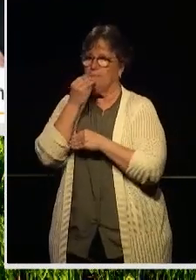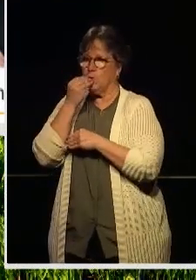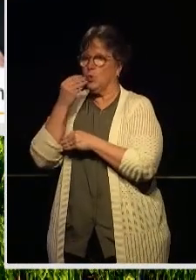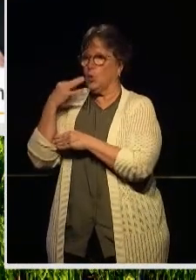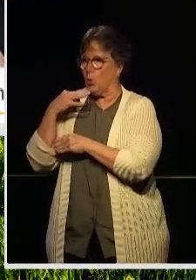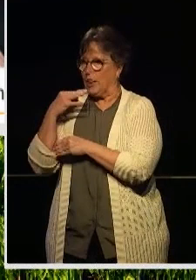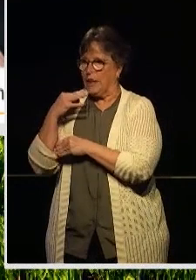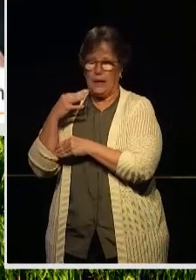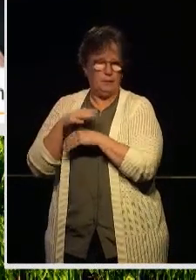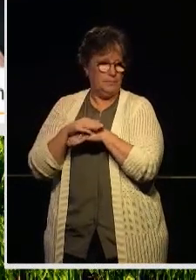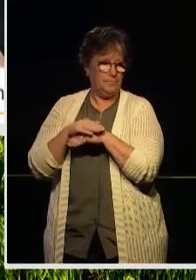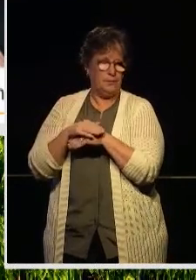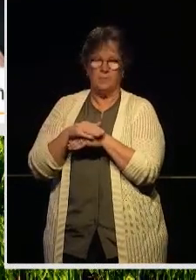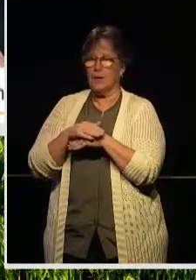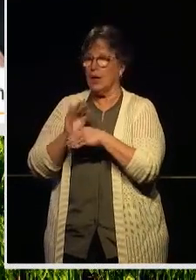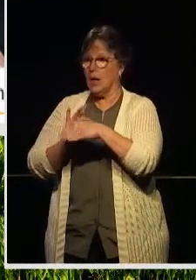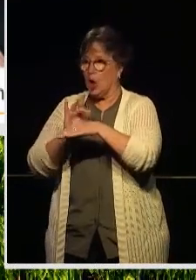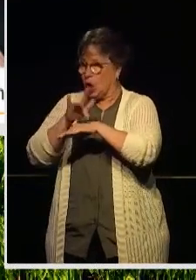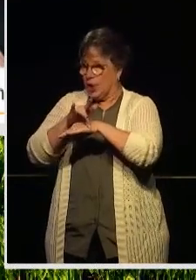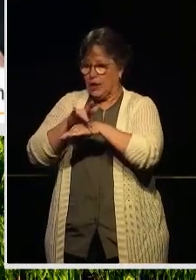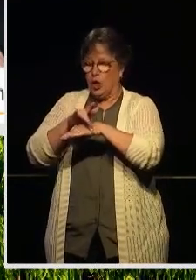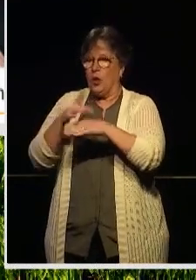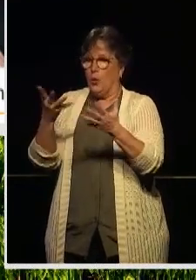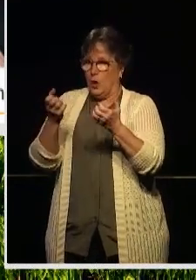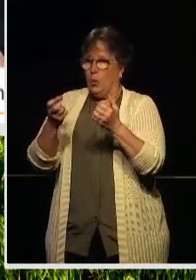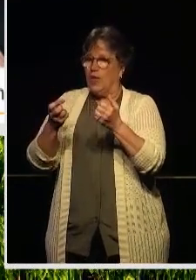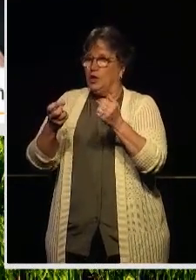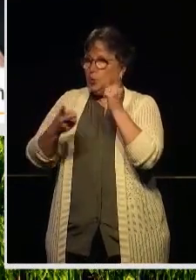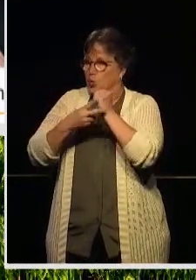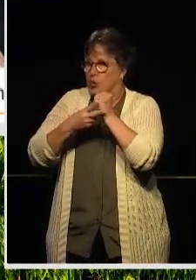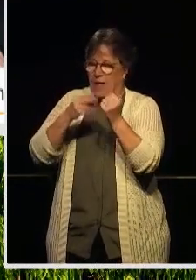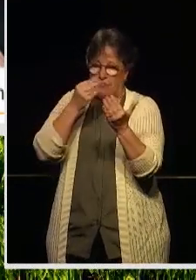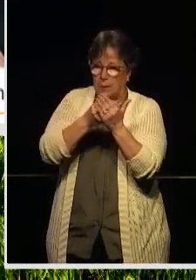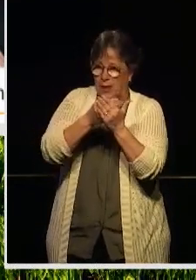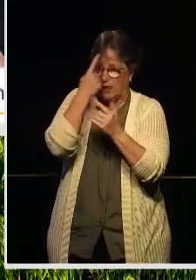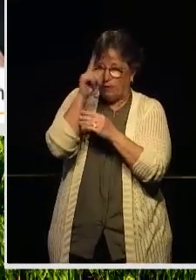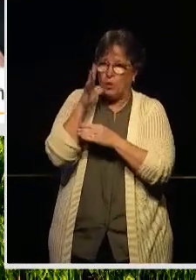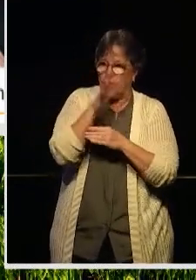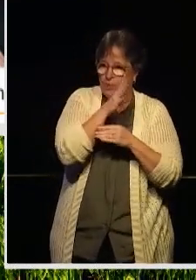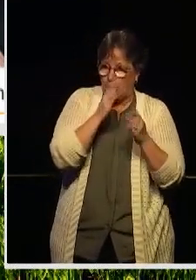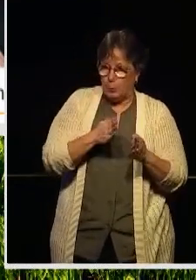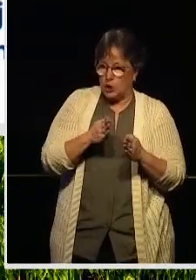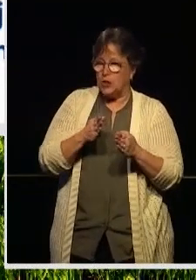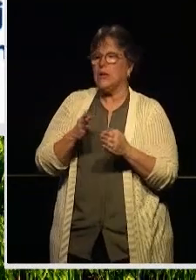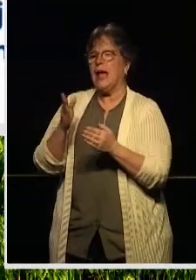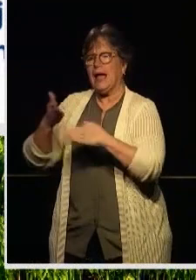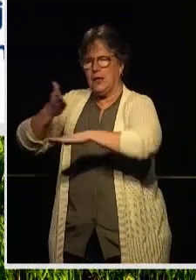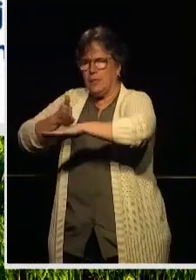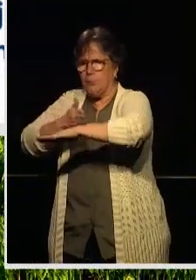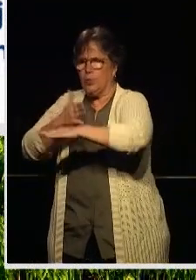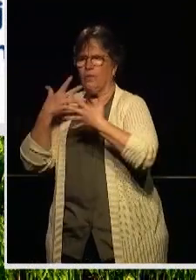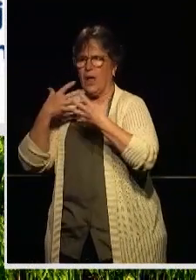early at the farm gate, save money for the farmers, and improve health on the planet.